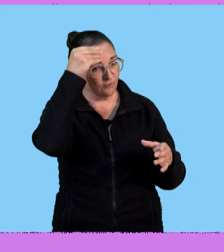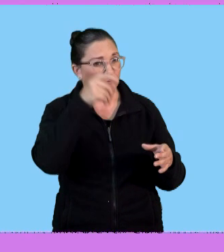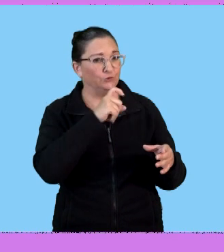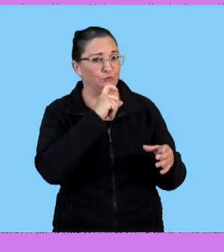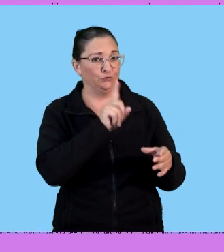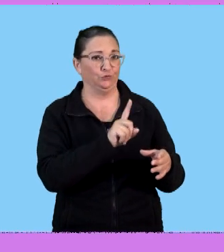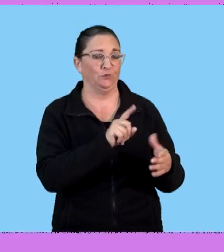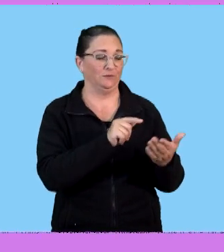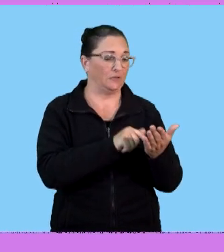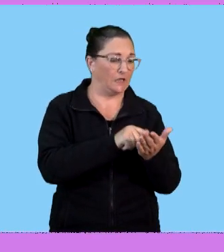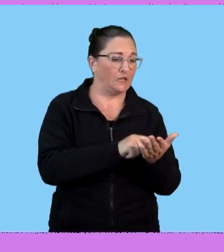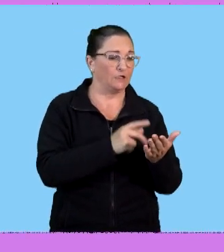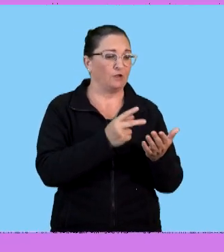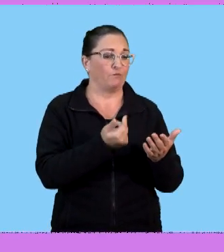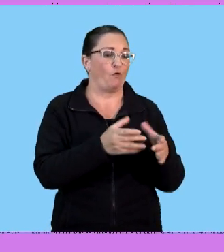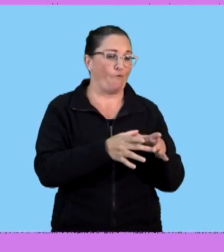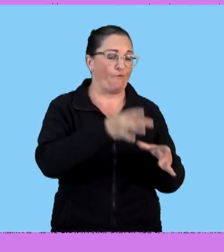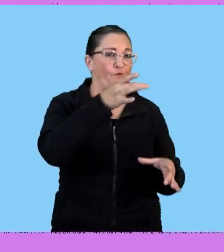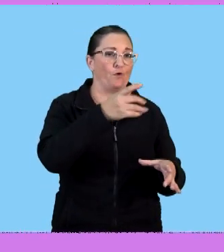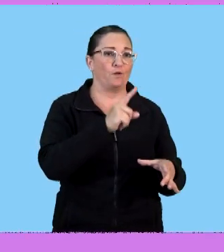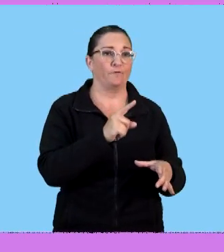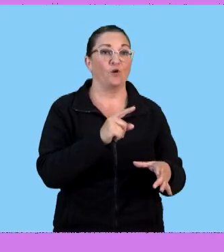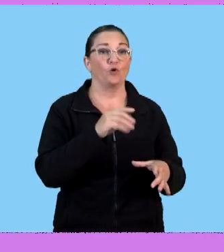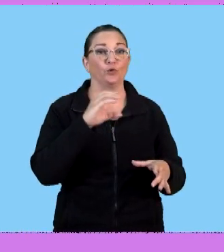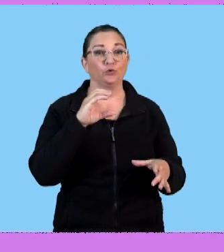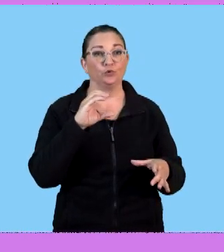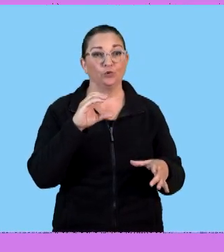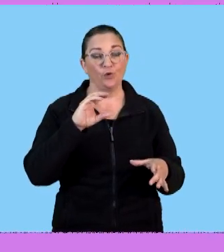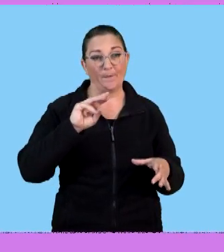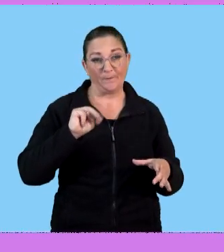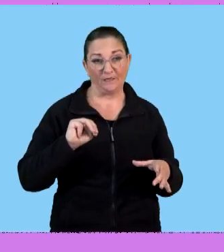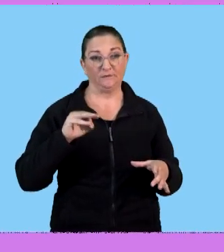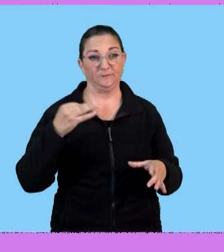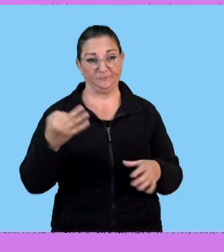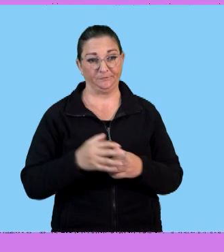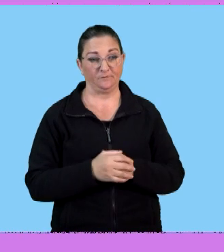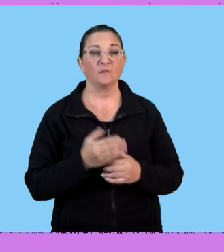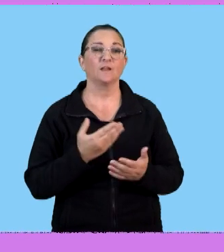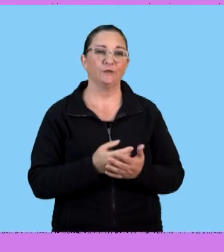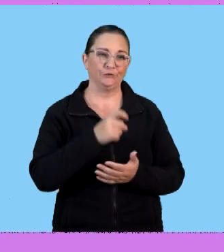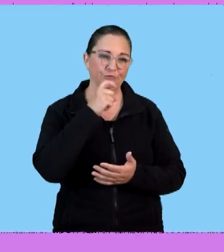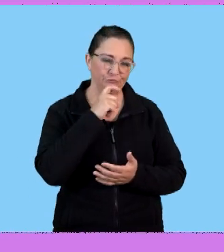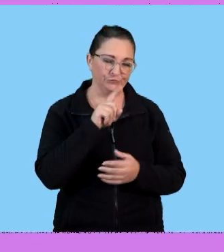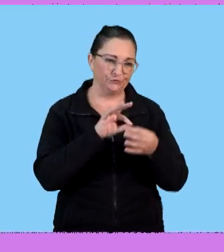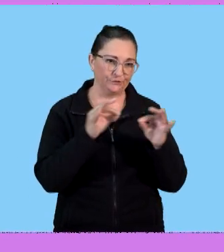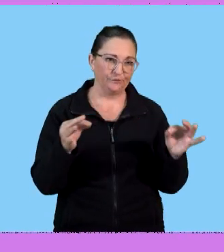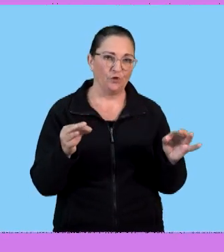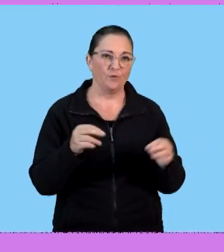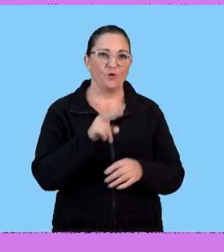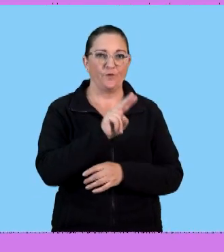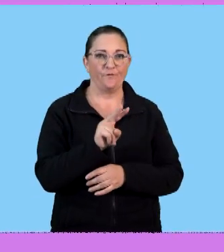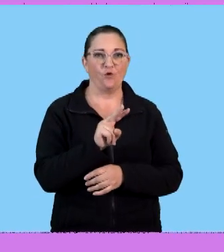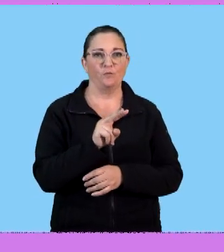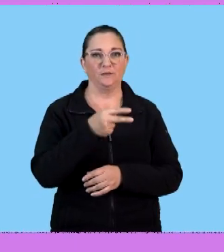to calculate the volume of the cylindrical tank in cubic meters. Okay, you may use the following formula: